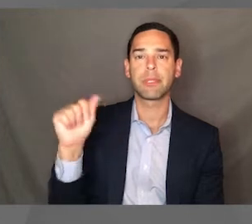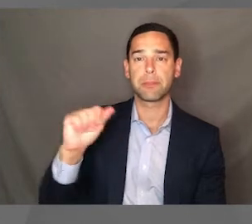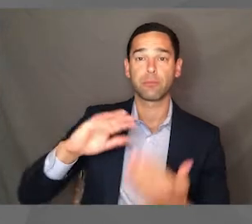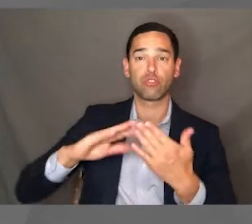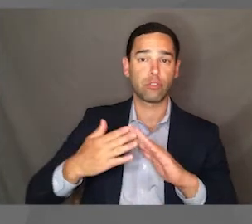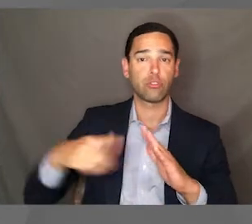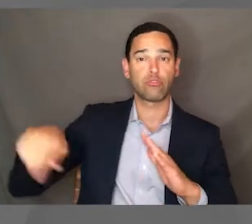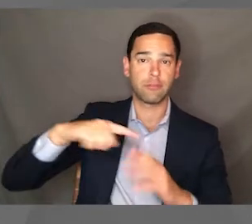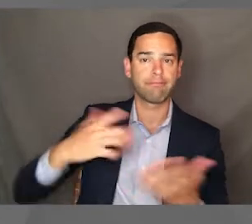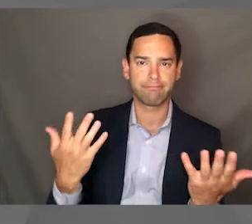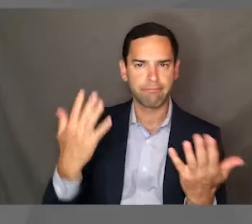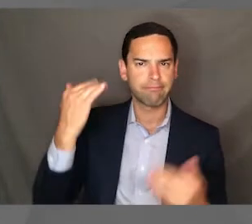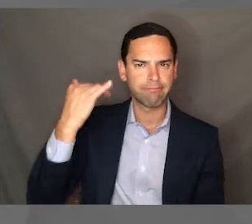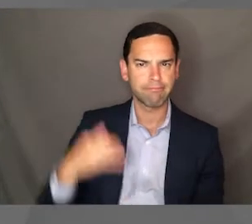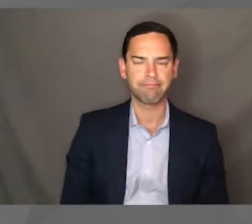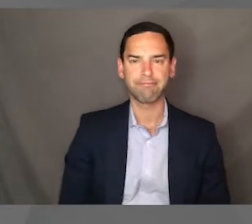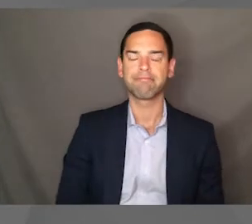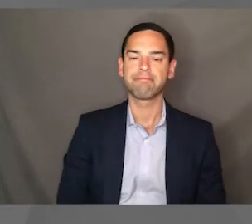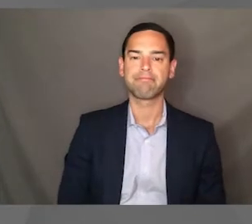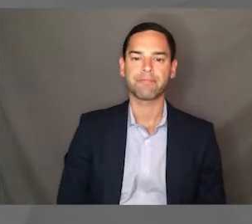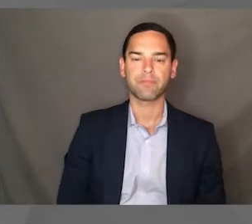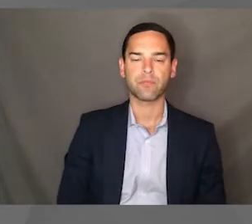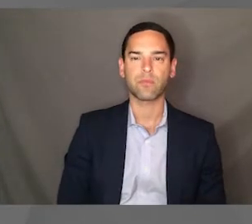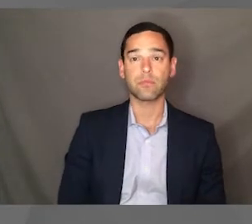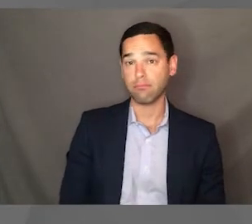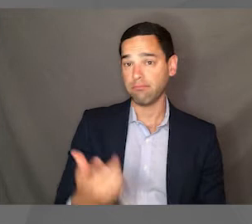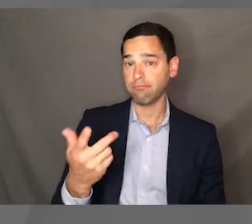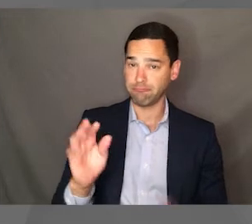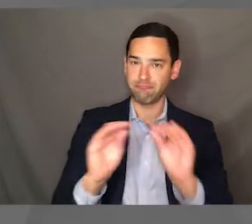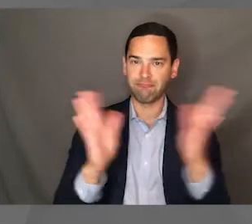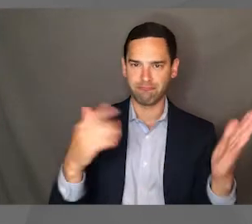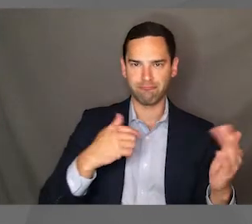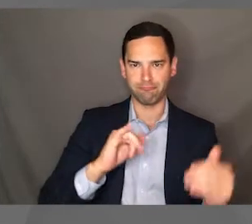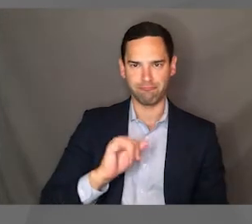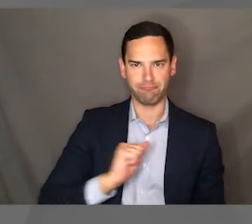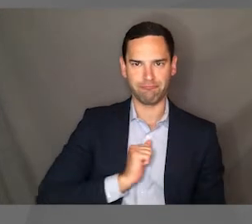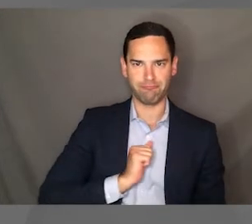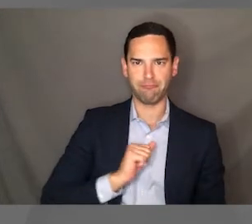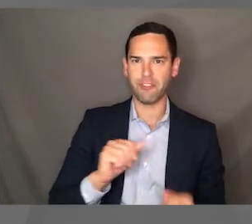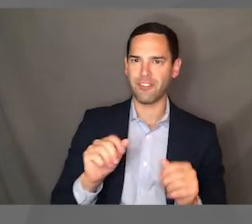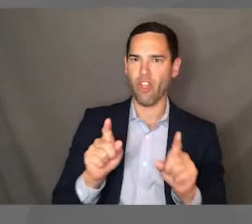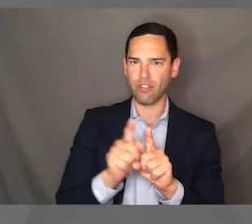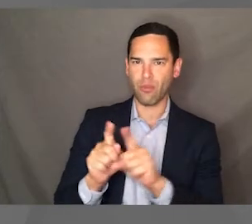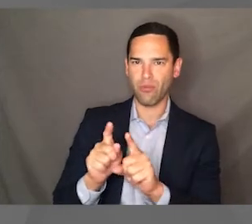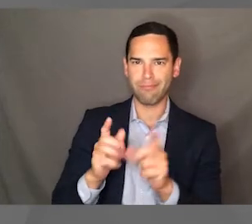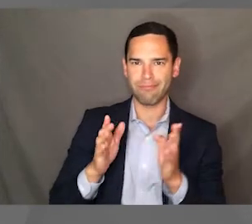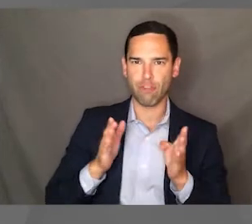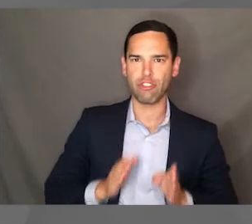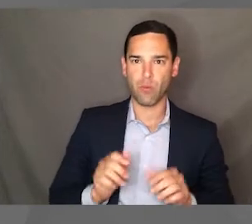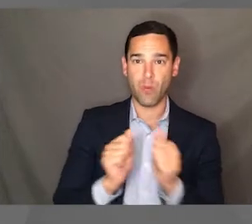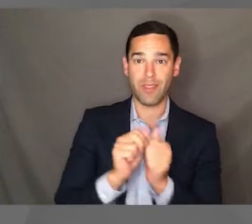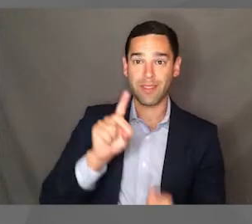disability community. As you can tell, I'm also a person with a disability. I was born with